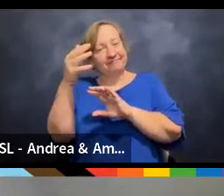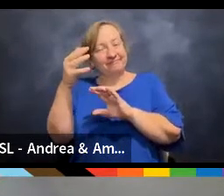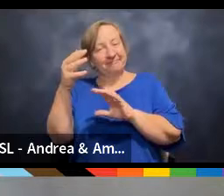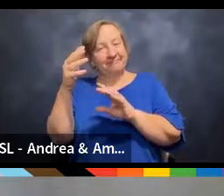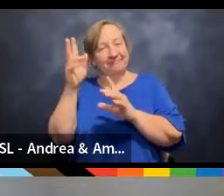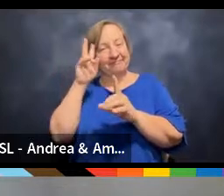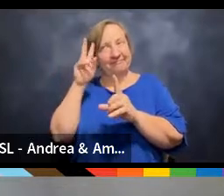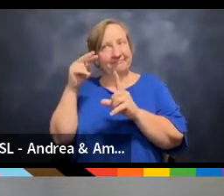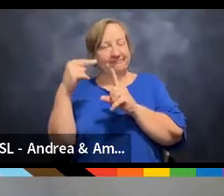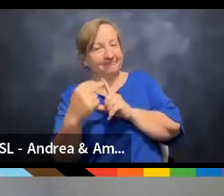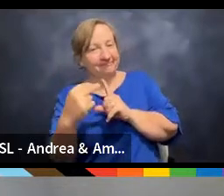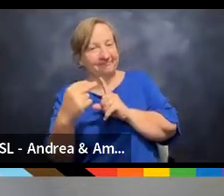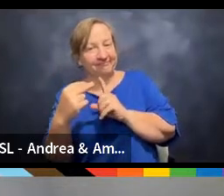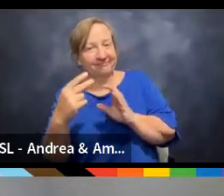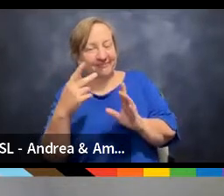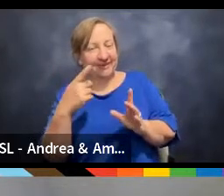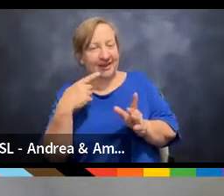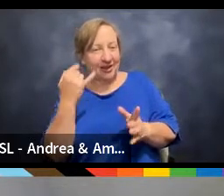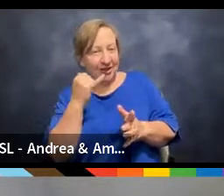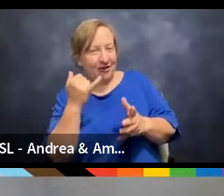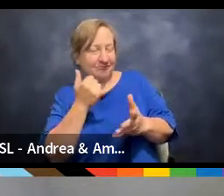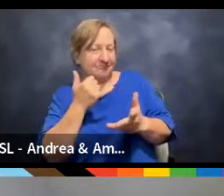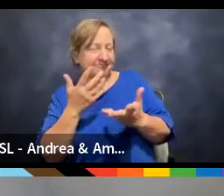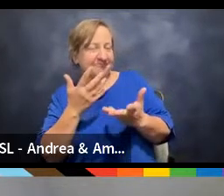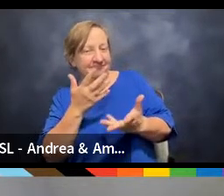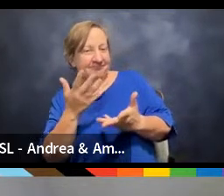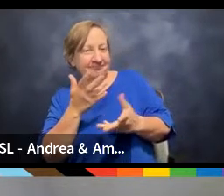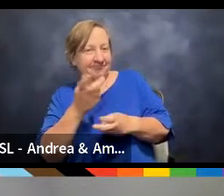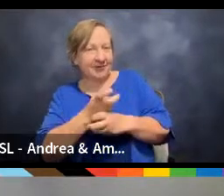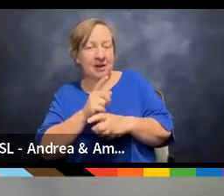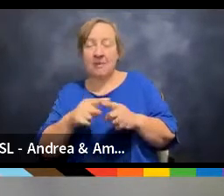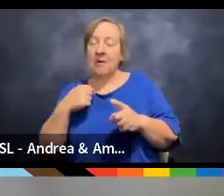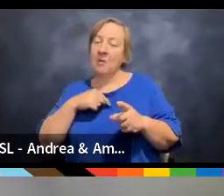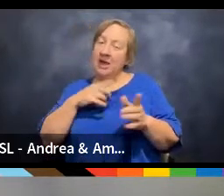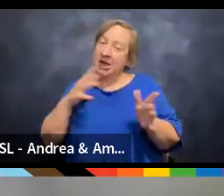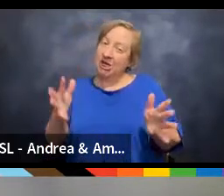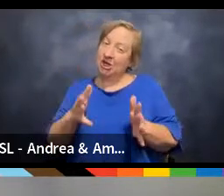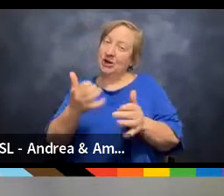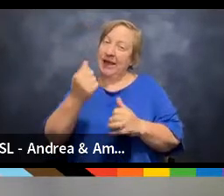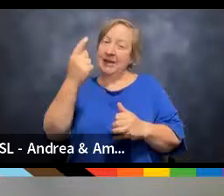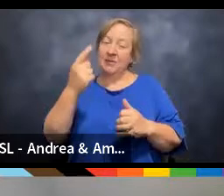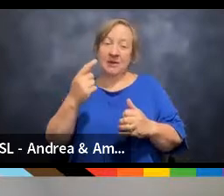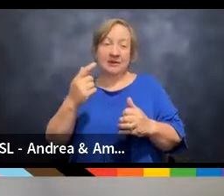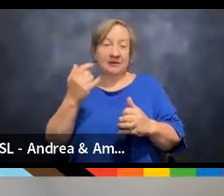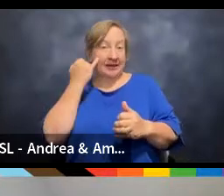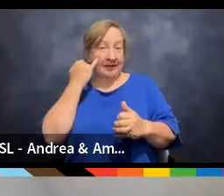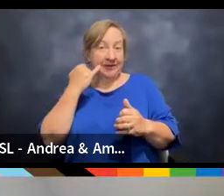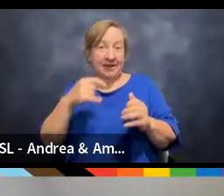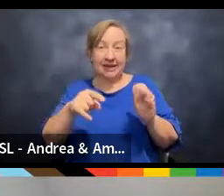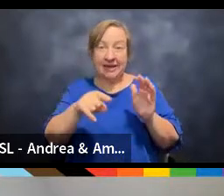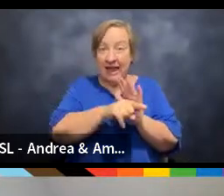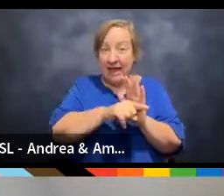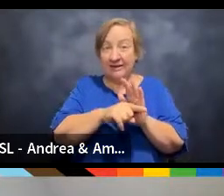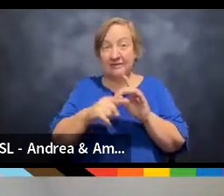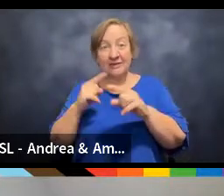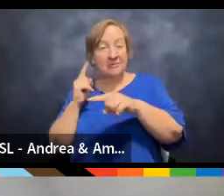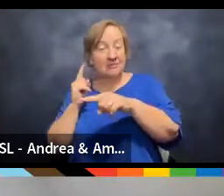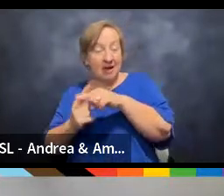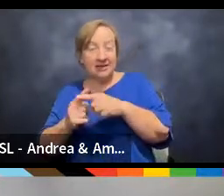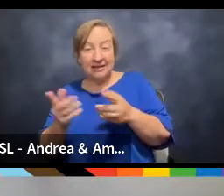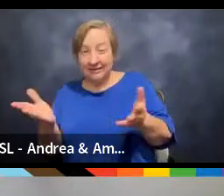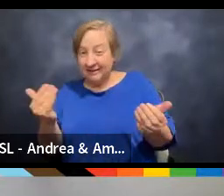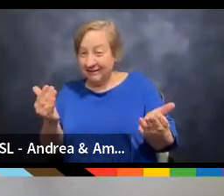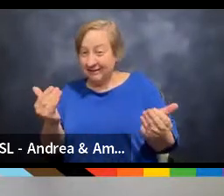the perception, but we have been encouraging everybody, whether you have something negative to say, something positive to